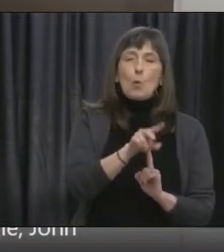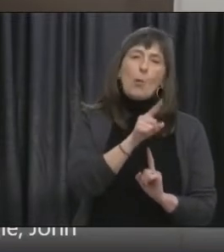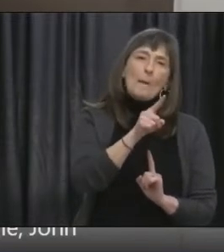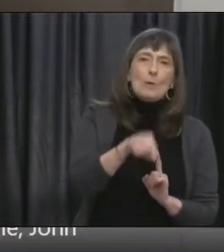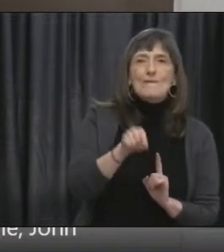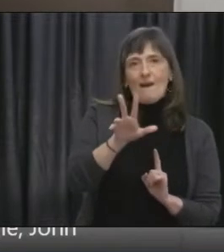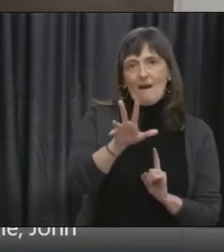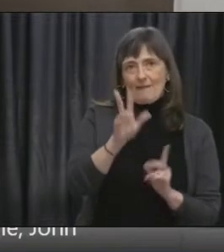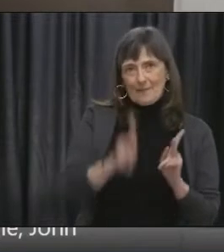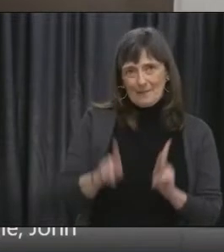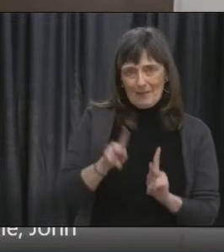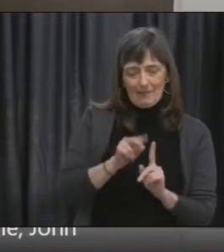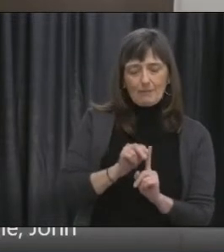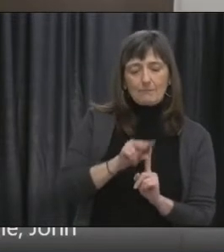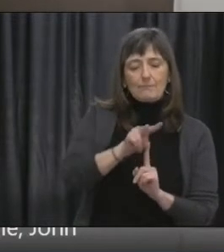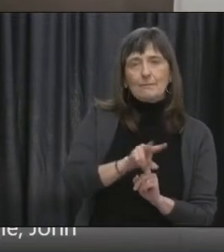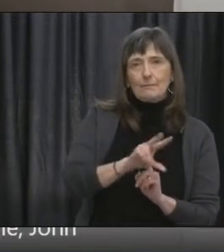other people.